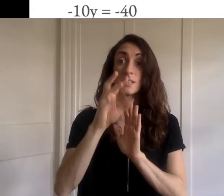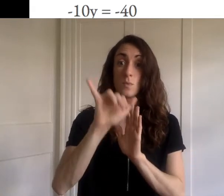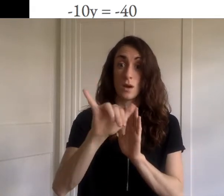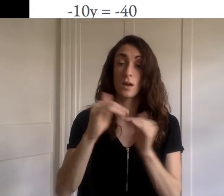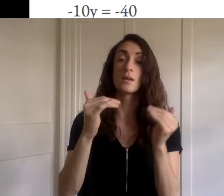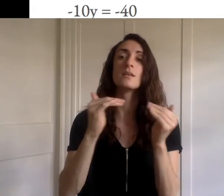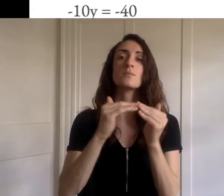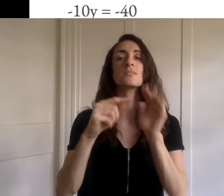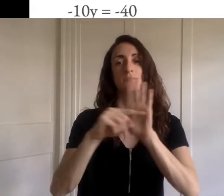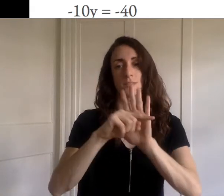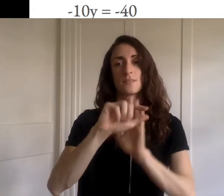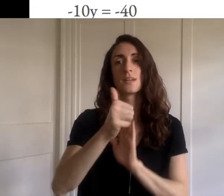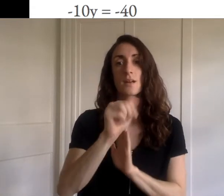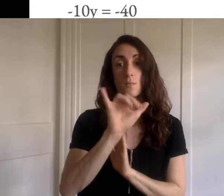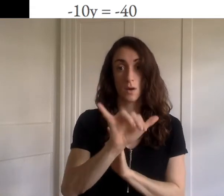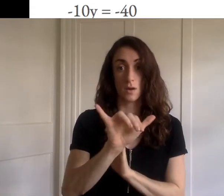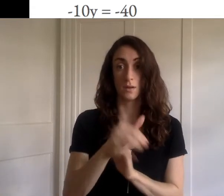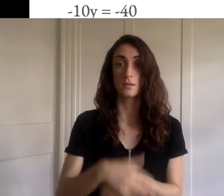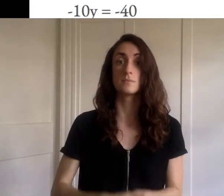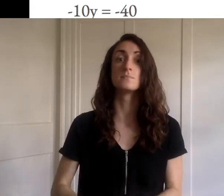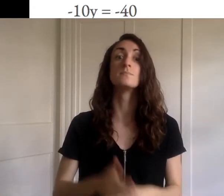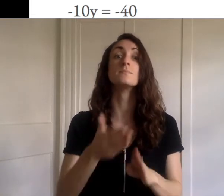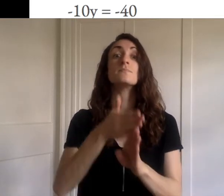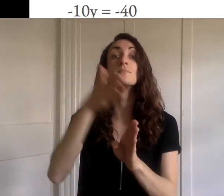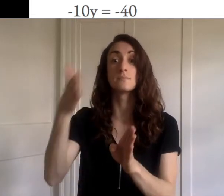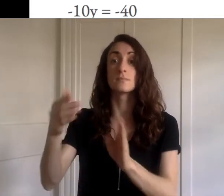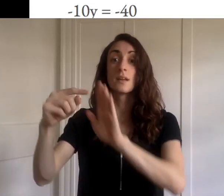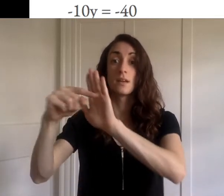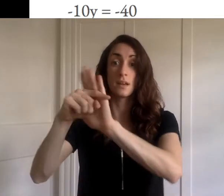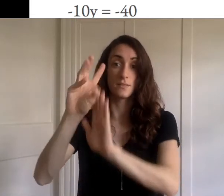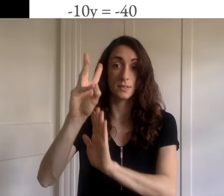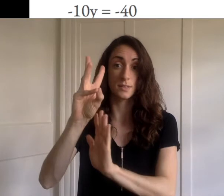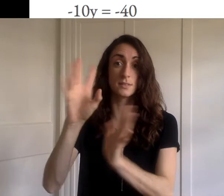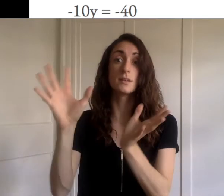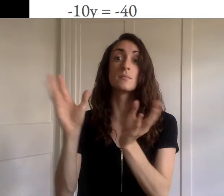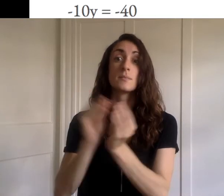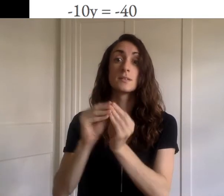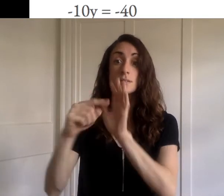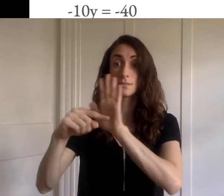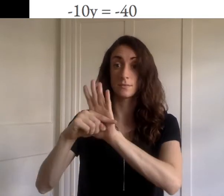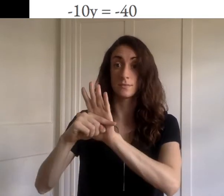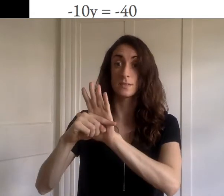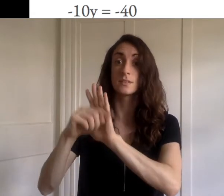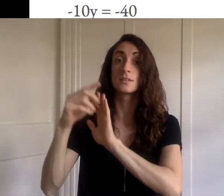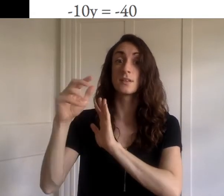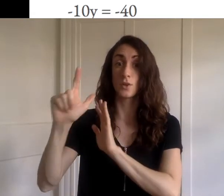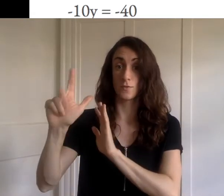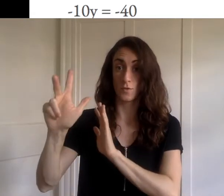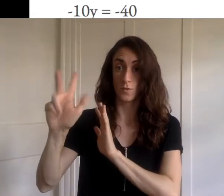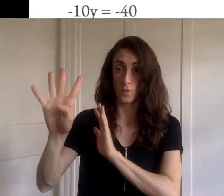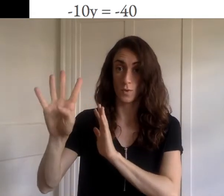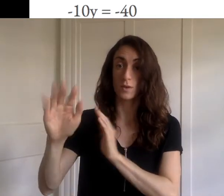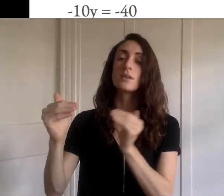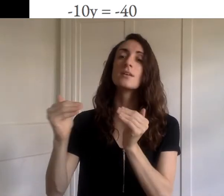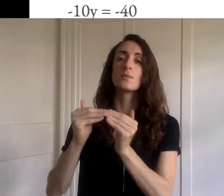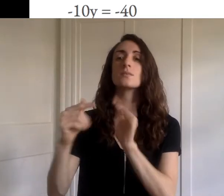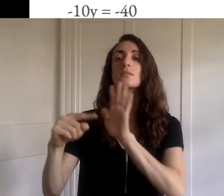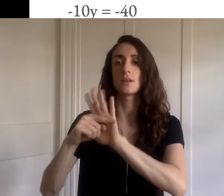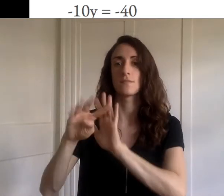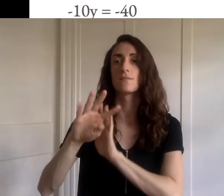negative 16y is negative 10y, and negative 6 plus negative 34 is negative